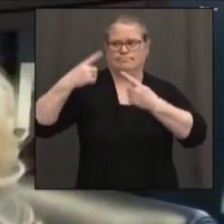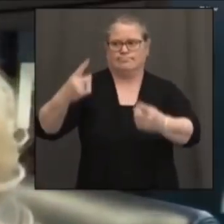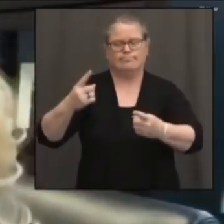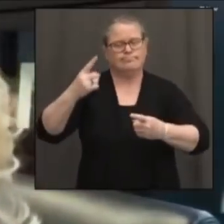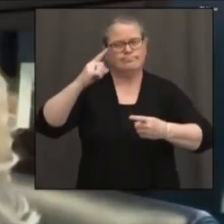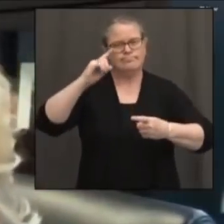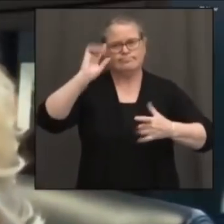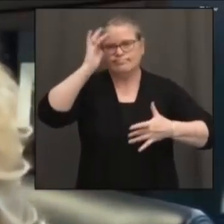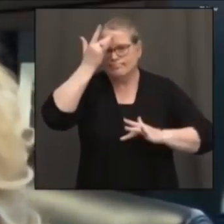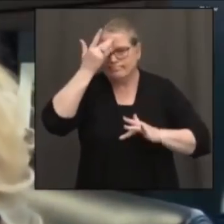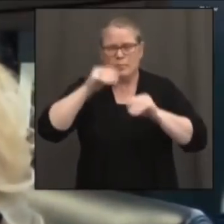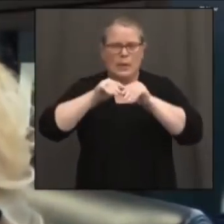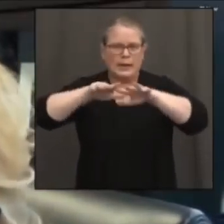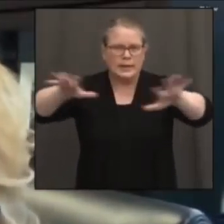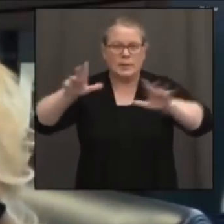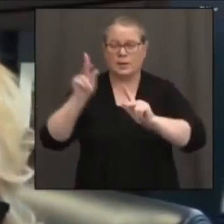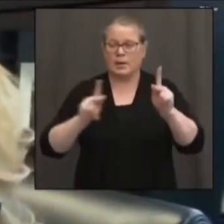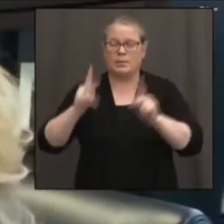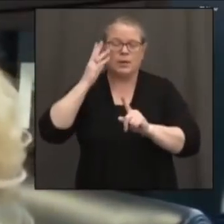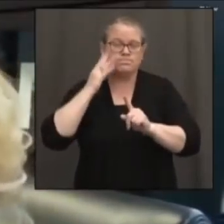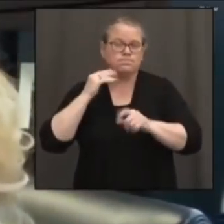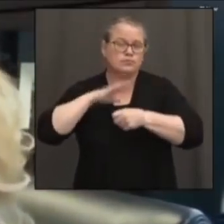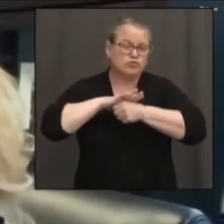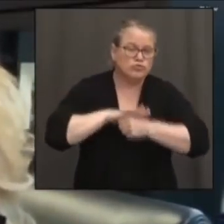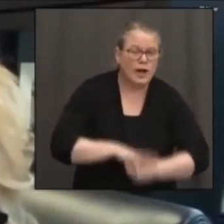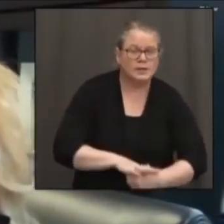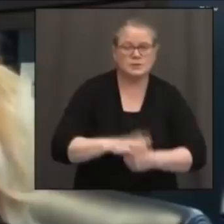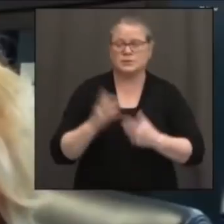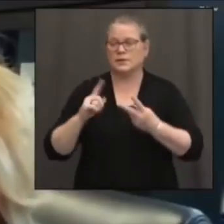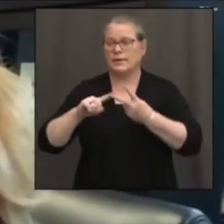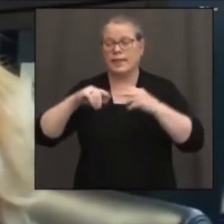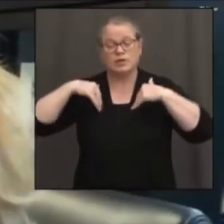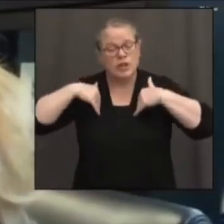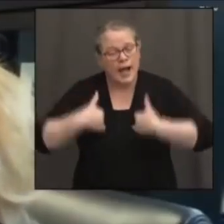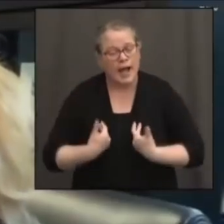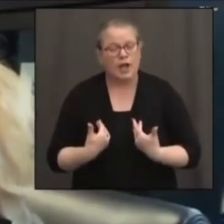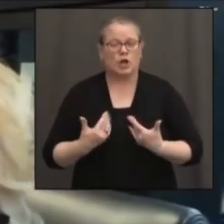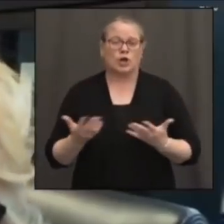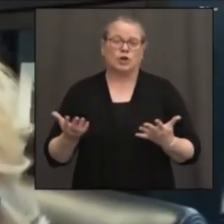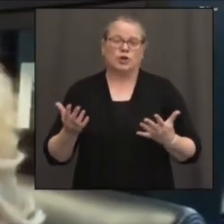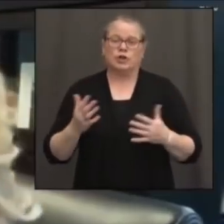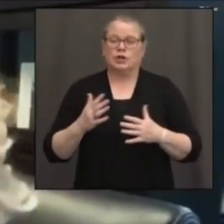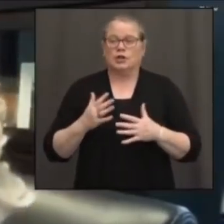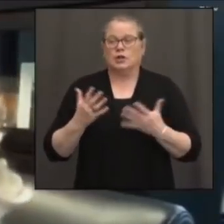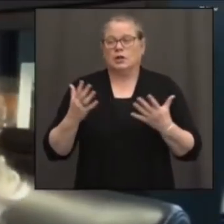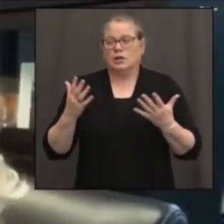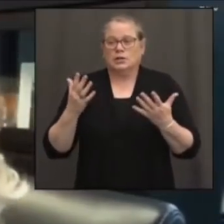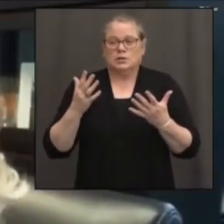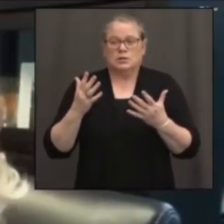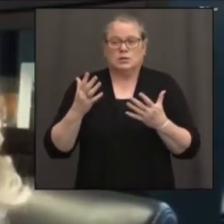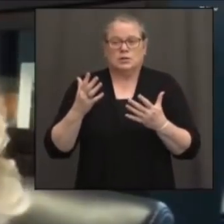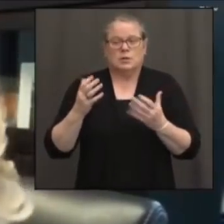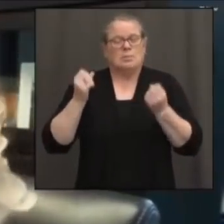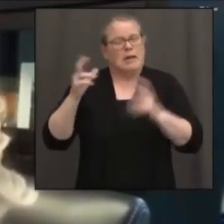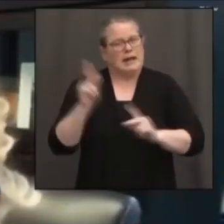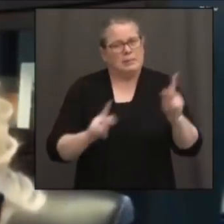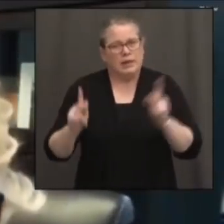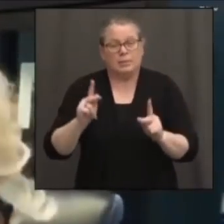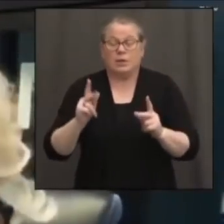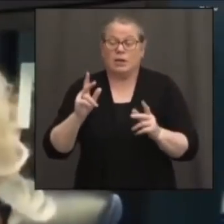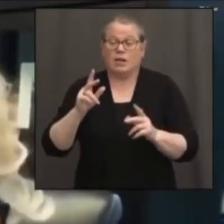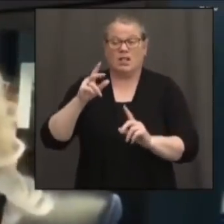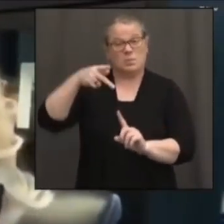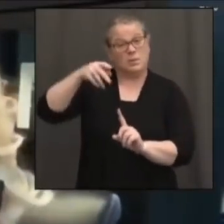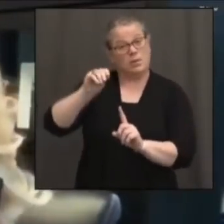are stressed, they're tired. Many people, especially people of color, have seen their friends and